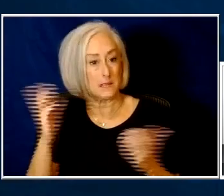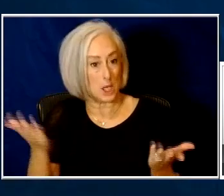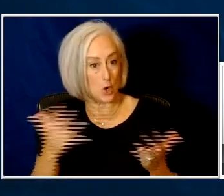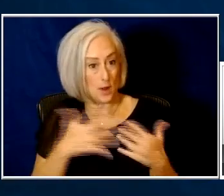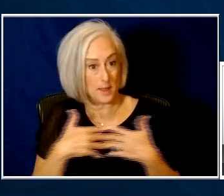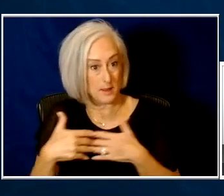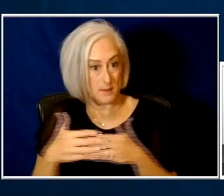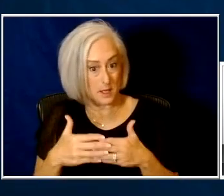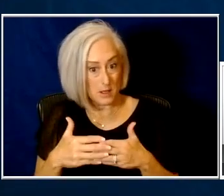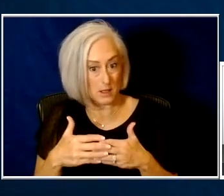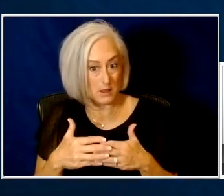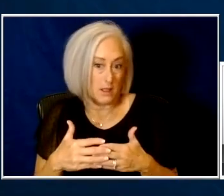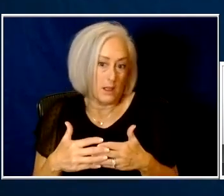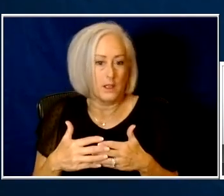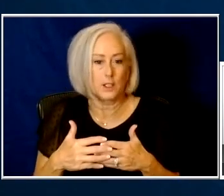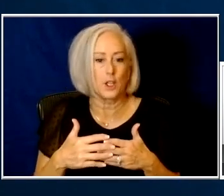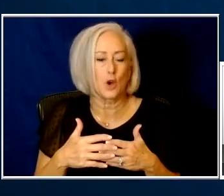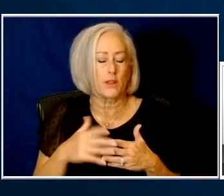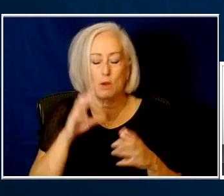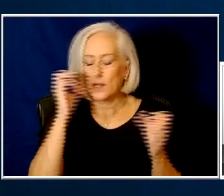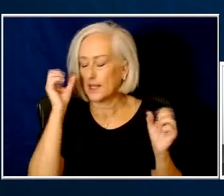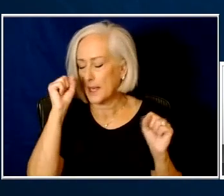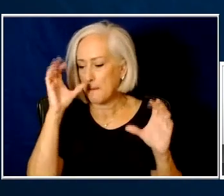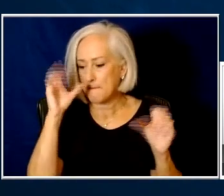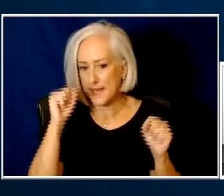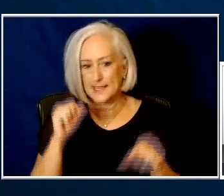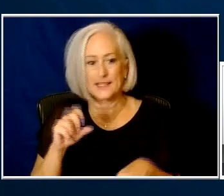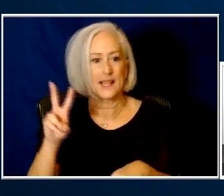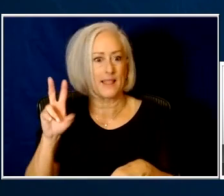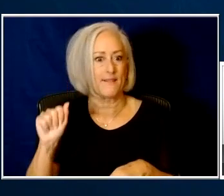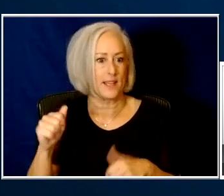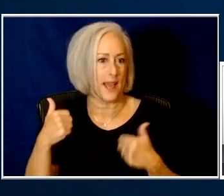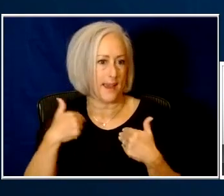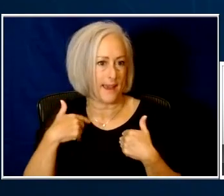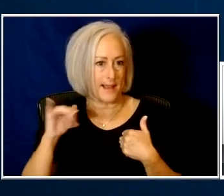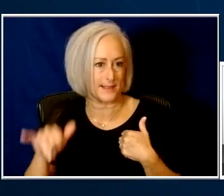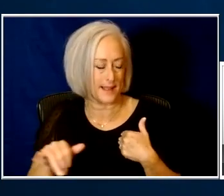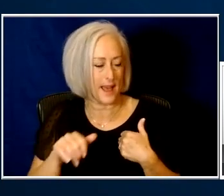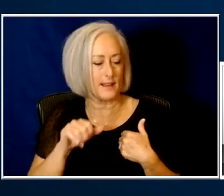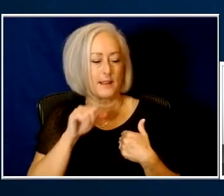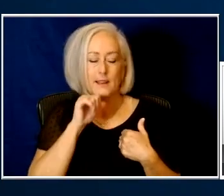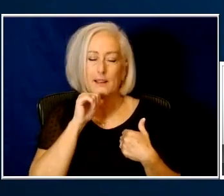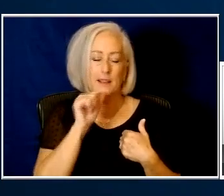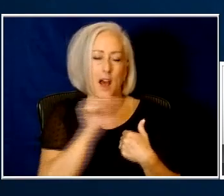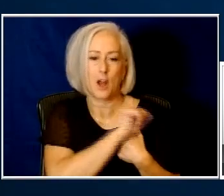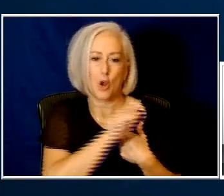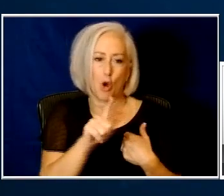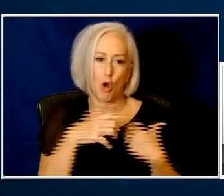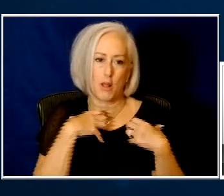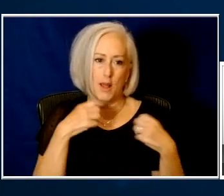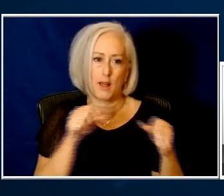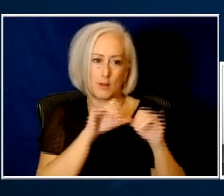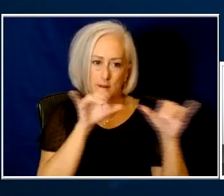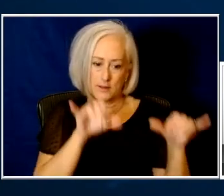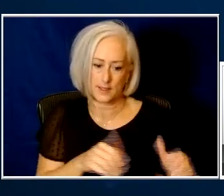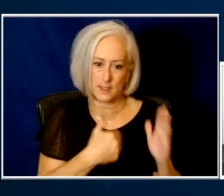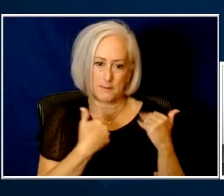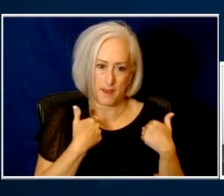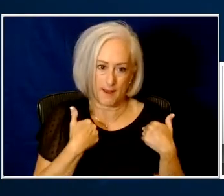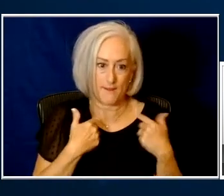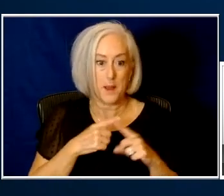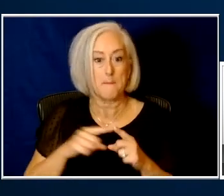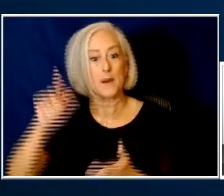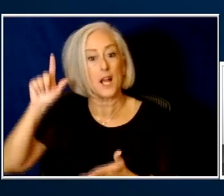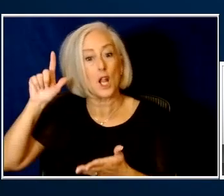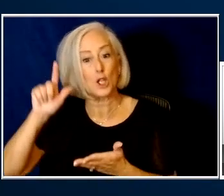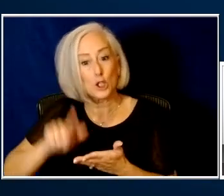public health systems, but the VA does, and so one of the things they've been able to show is a very low incidence of COVID hospitalization